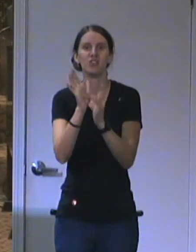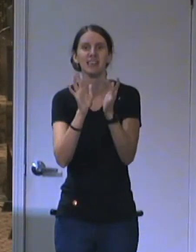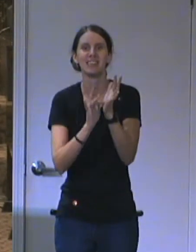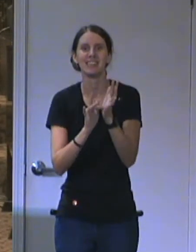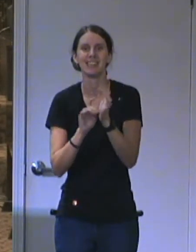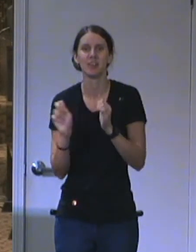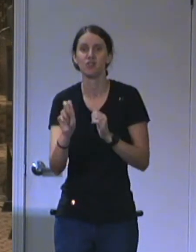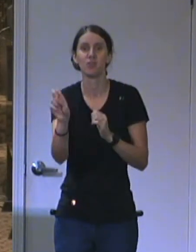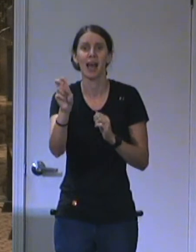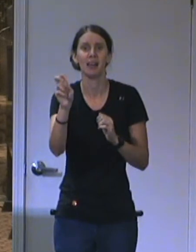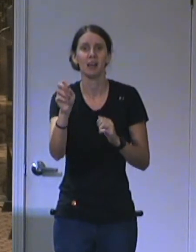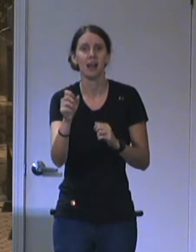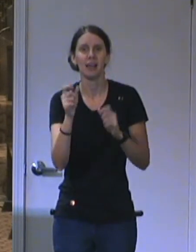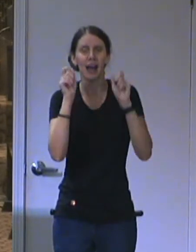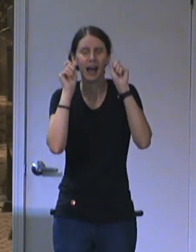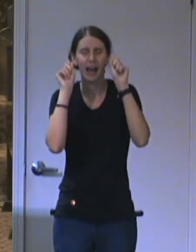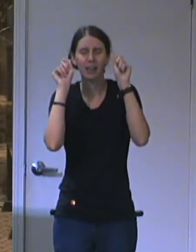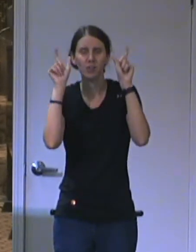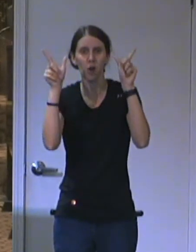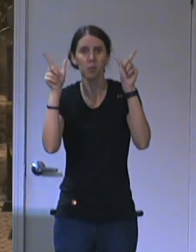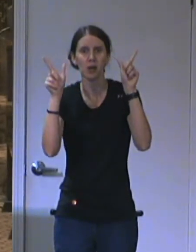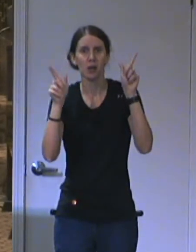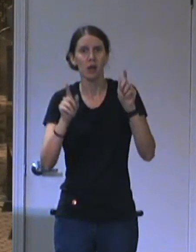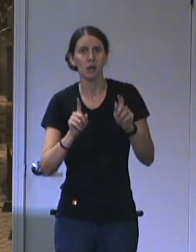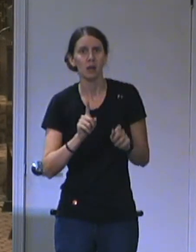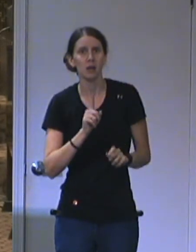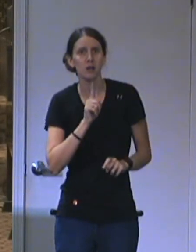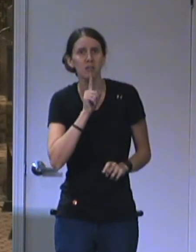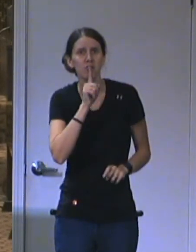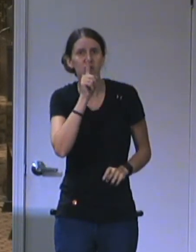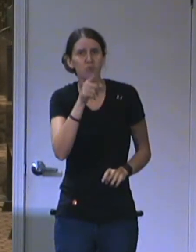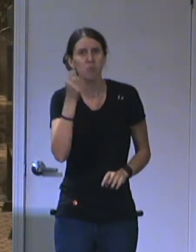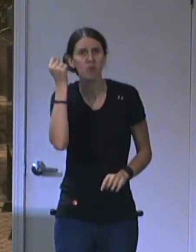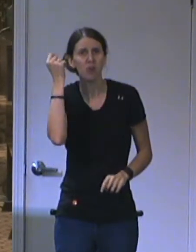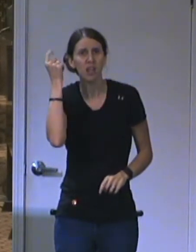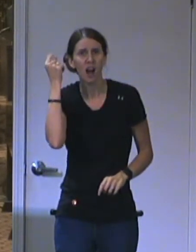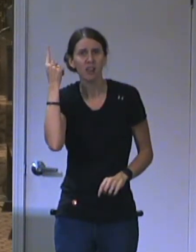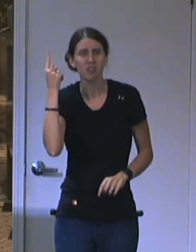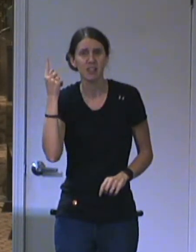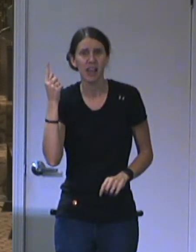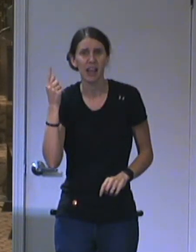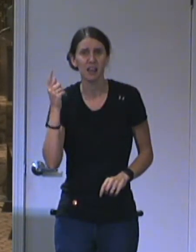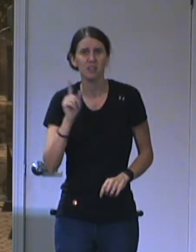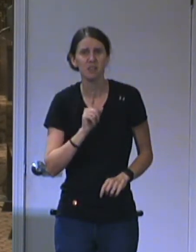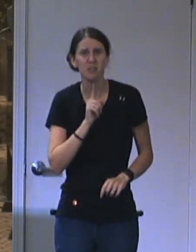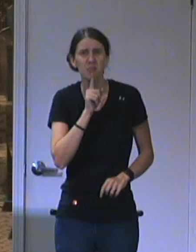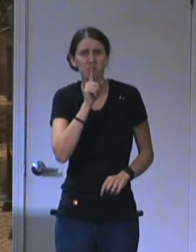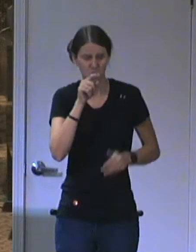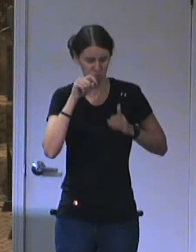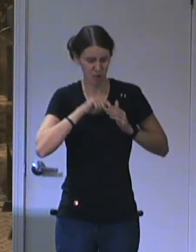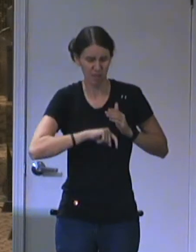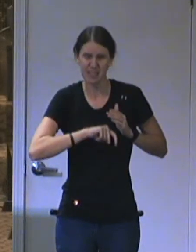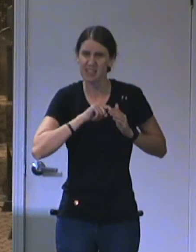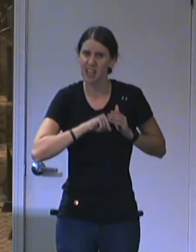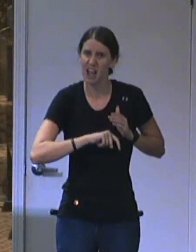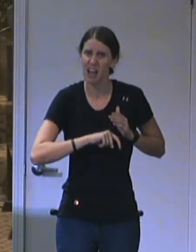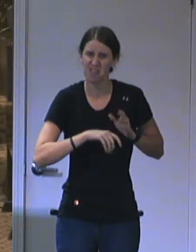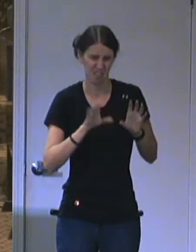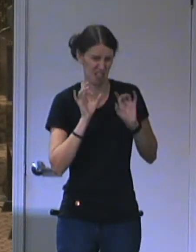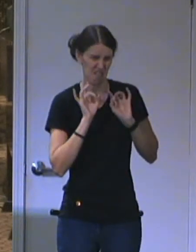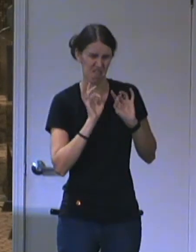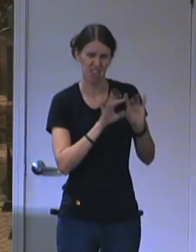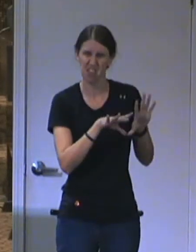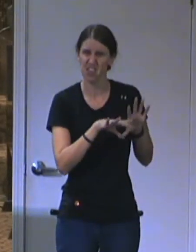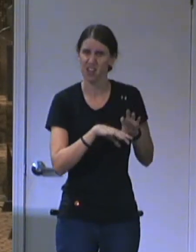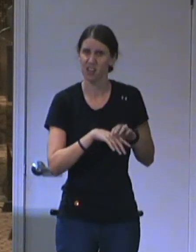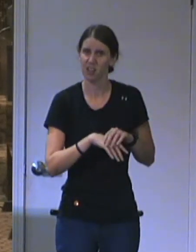he had his eyes open for the first time to realize that all that he thought made him somebody was just this filthy